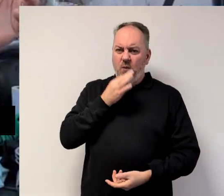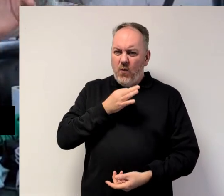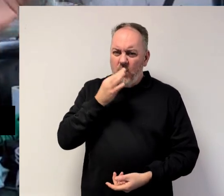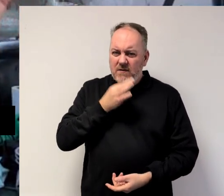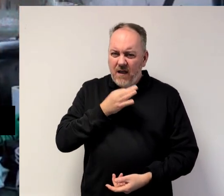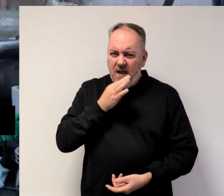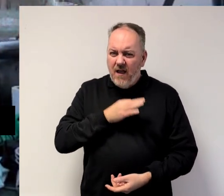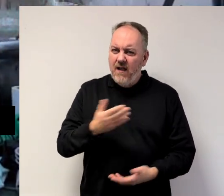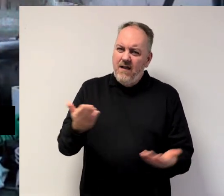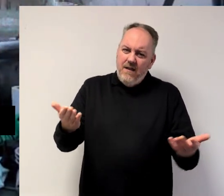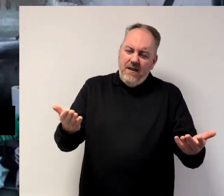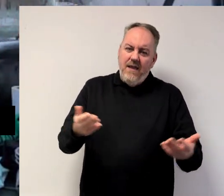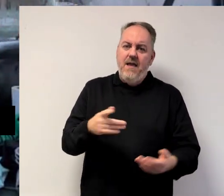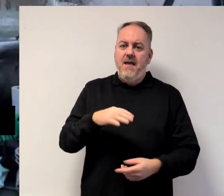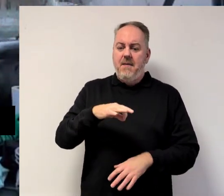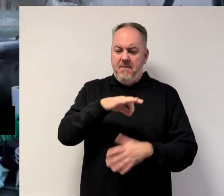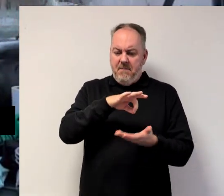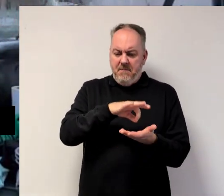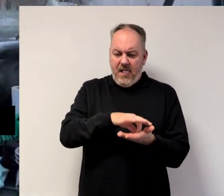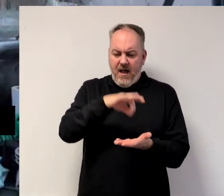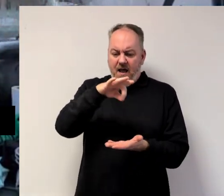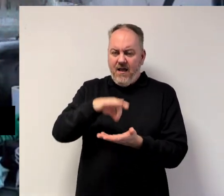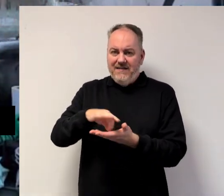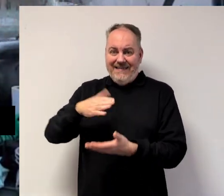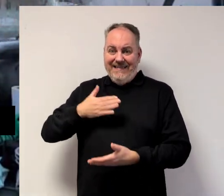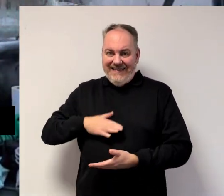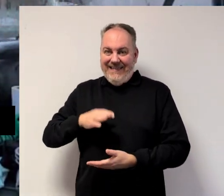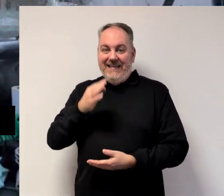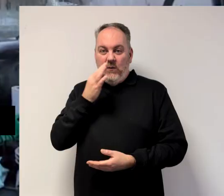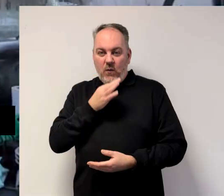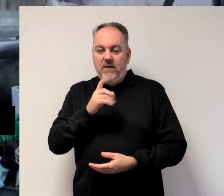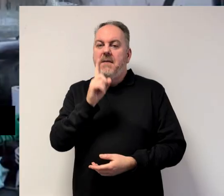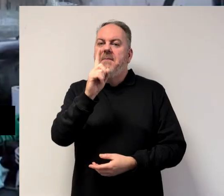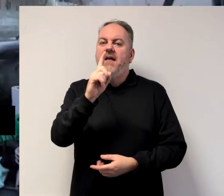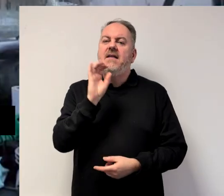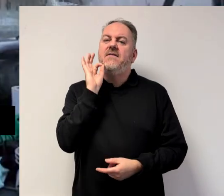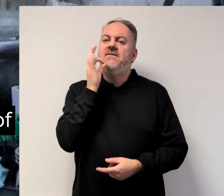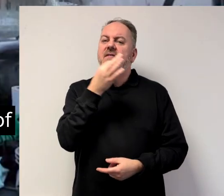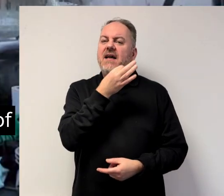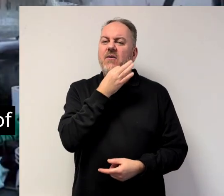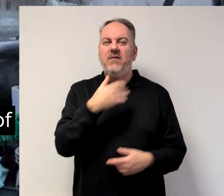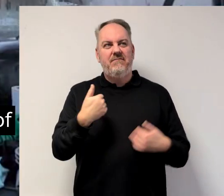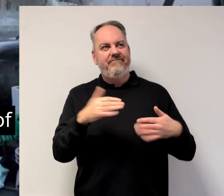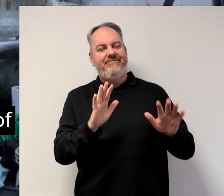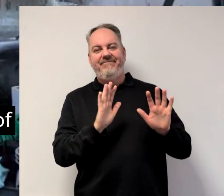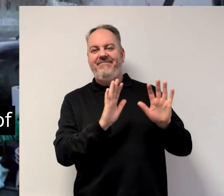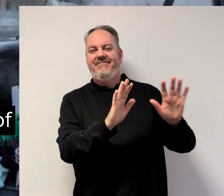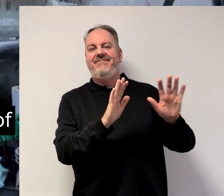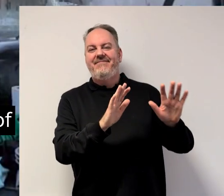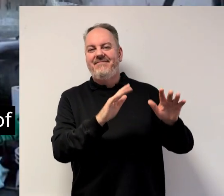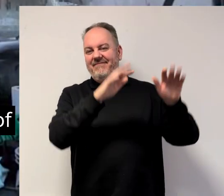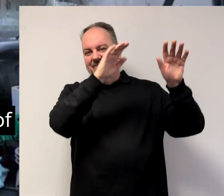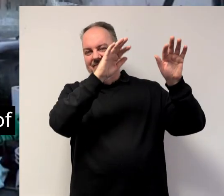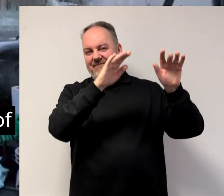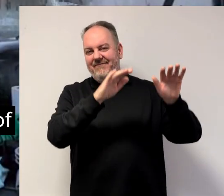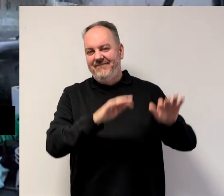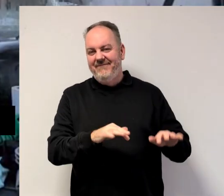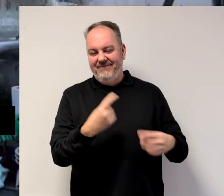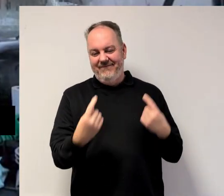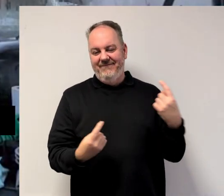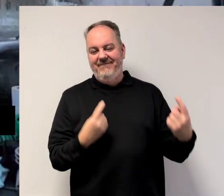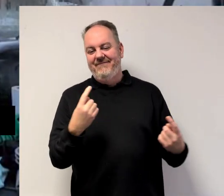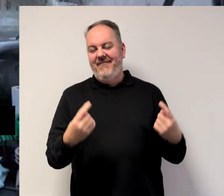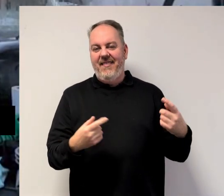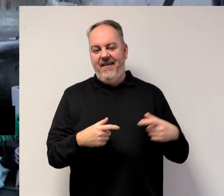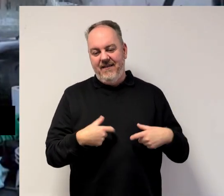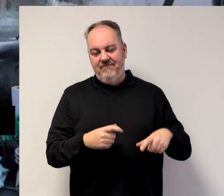whereas flowers outside, they need, you can have them in the ground. Some of them